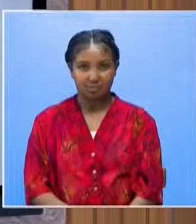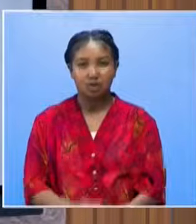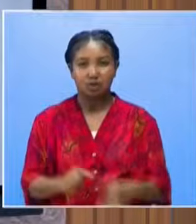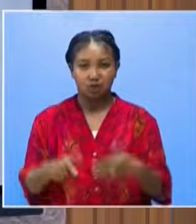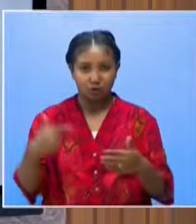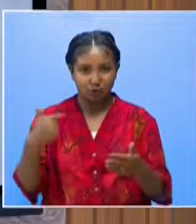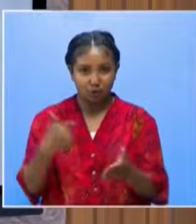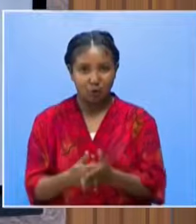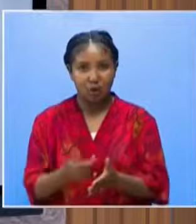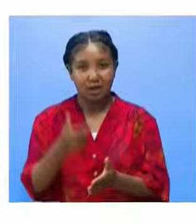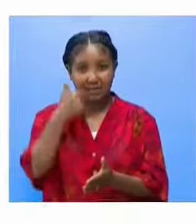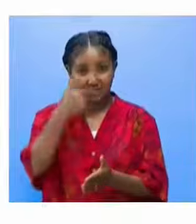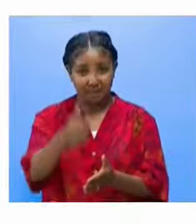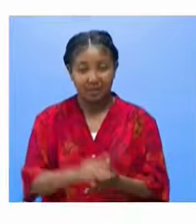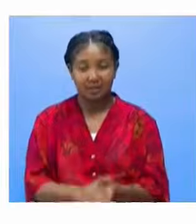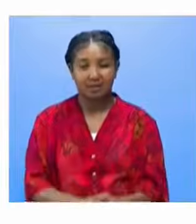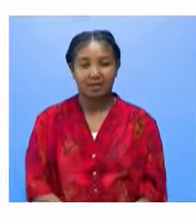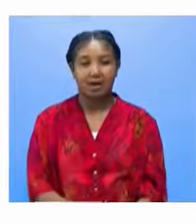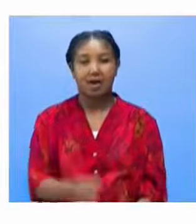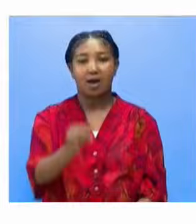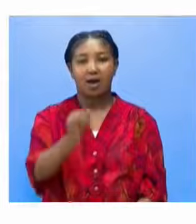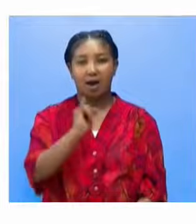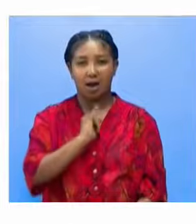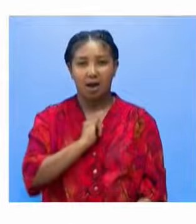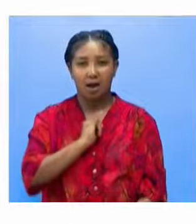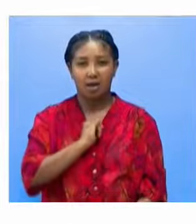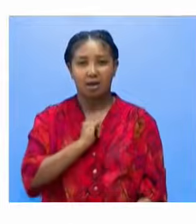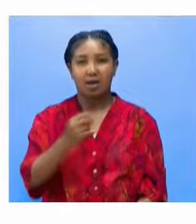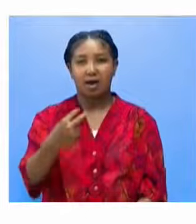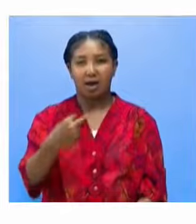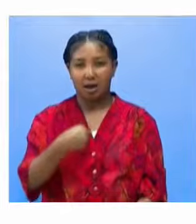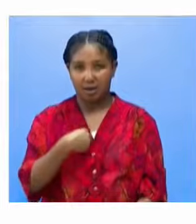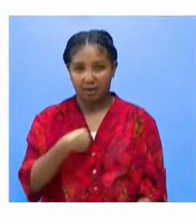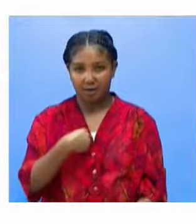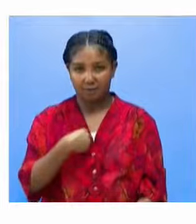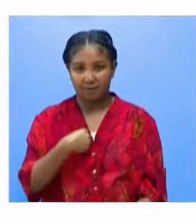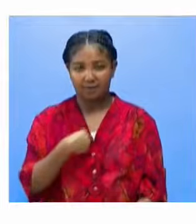So, I can say here, I have